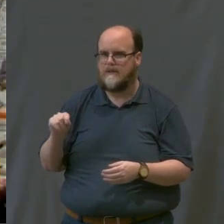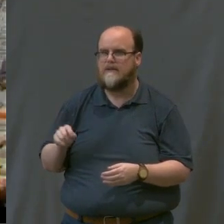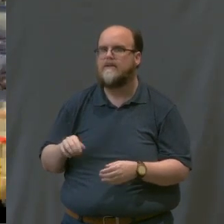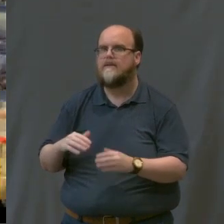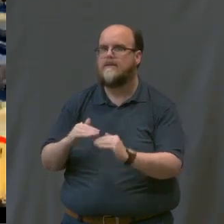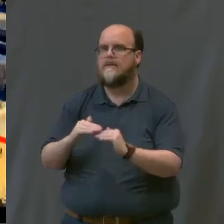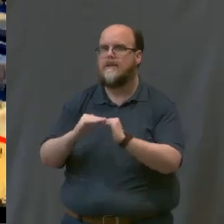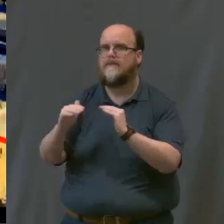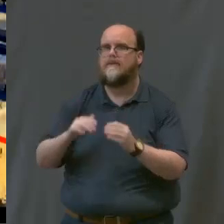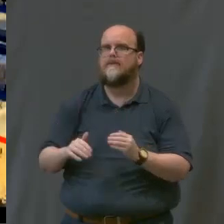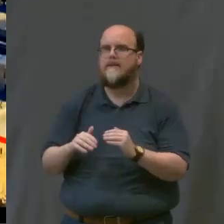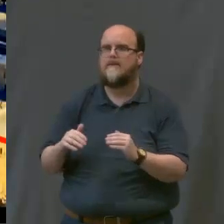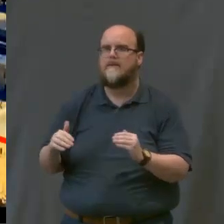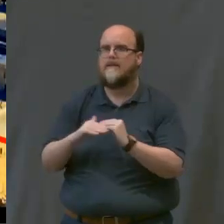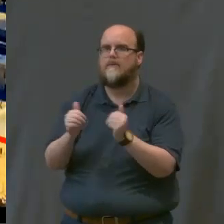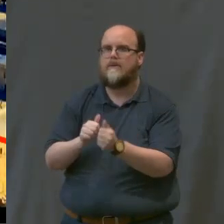picture of it.